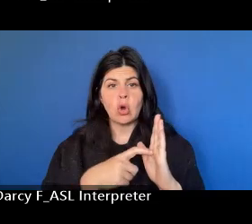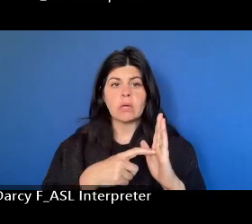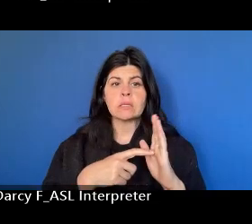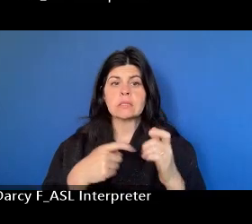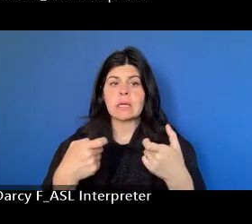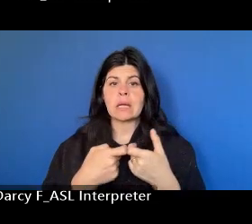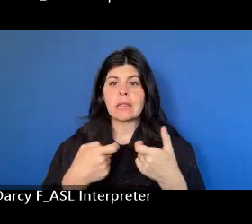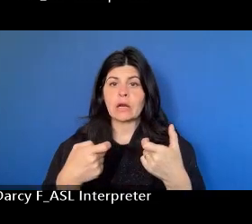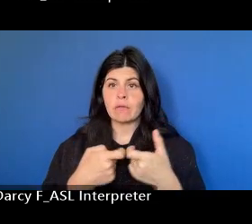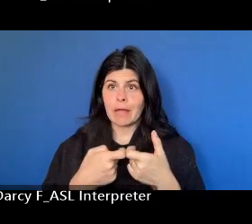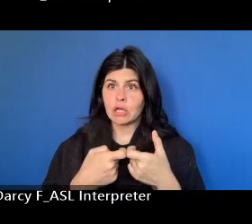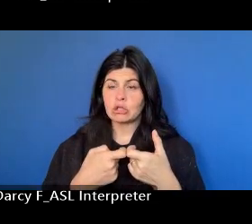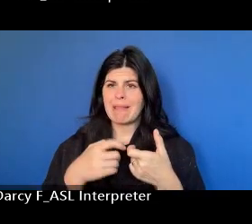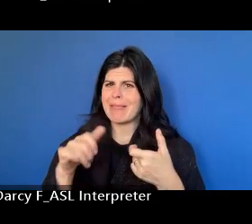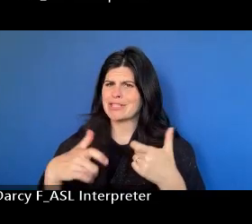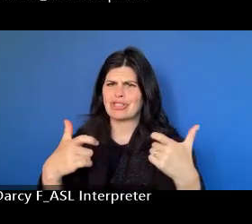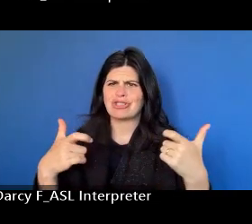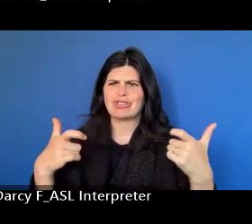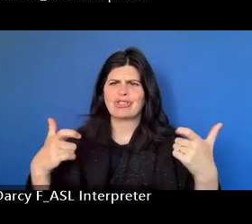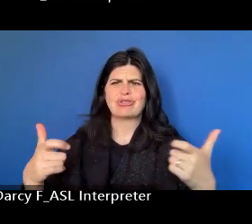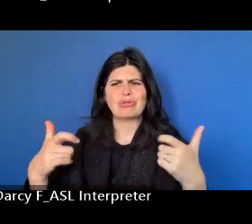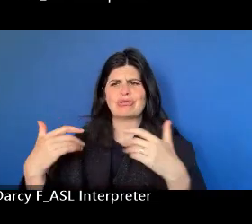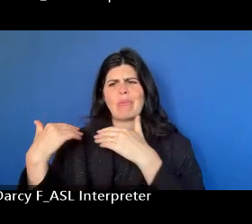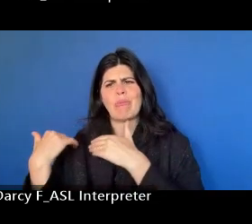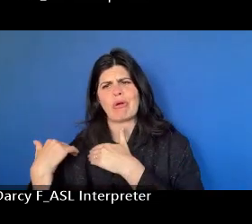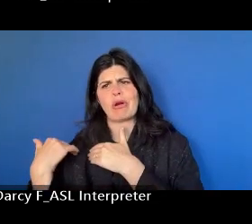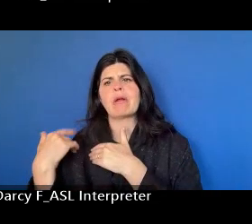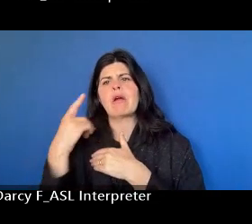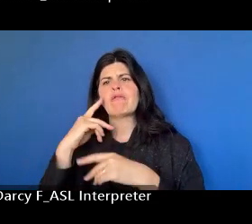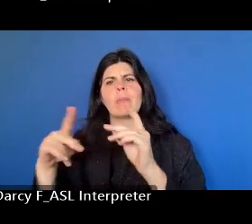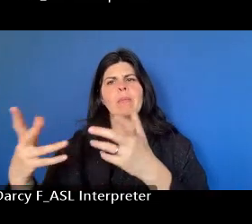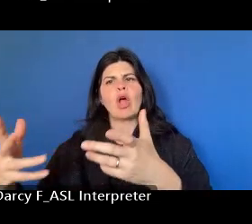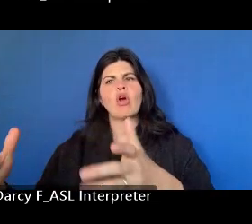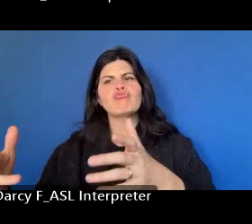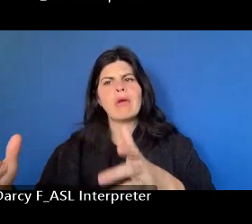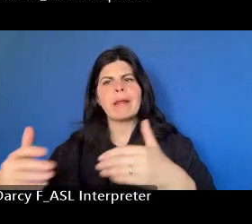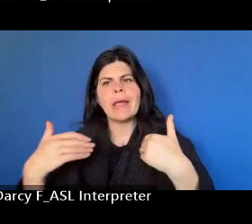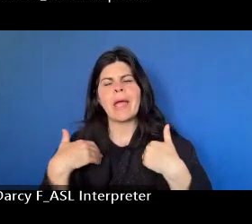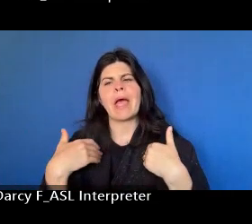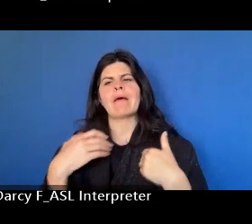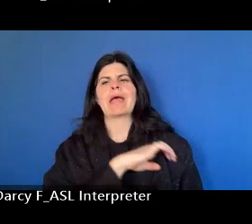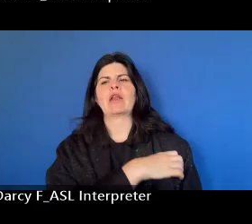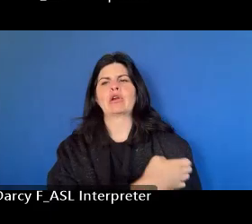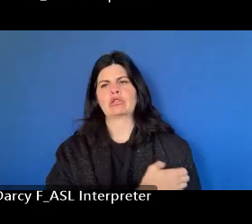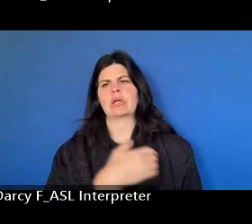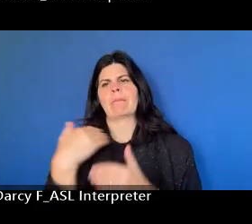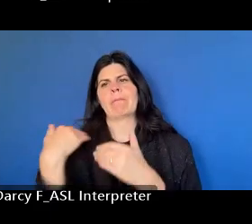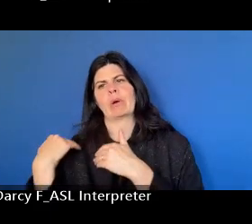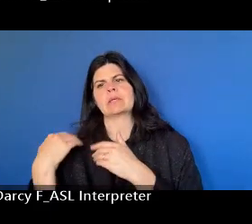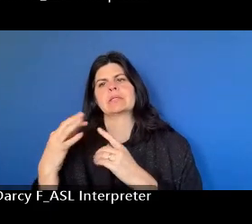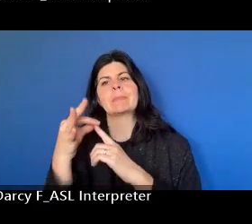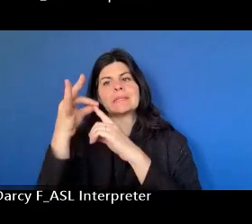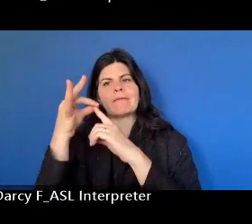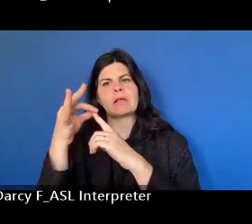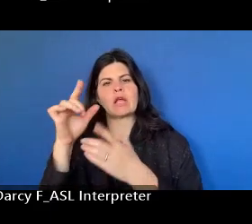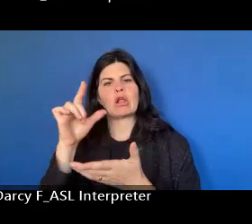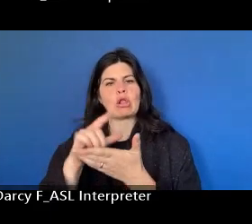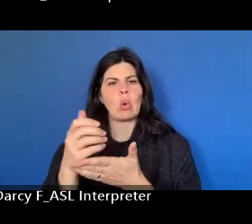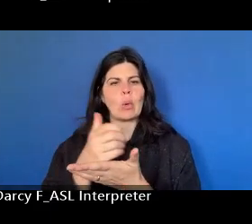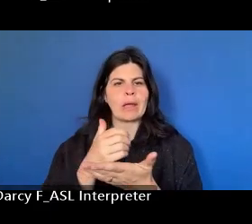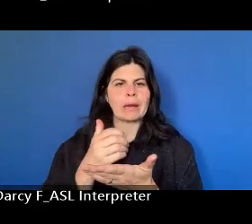is a huge burden on those who are already energy burdened, particularly low-income communities.